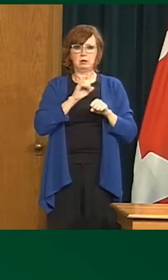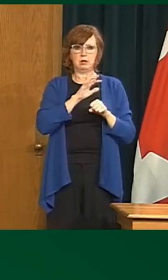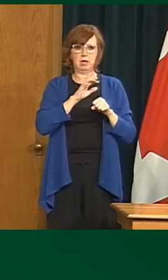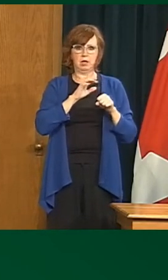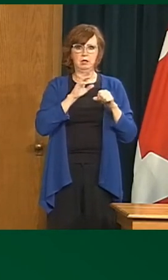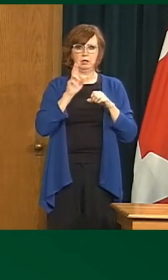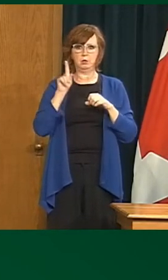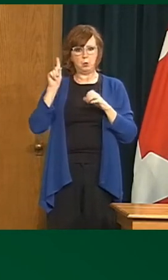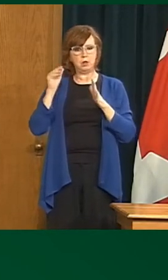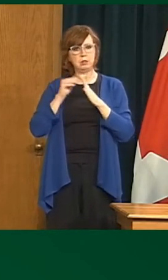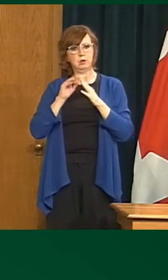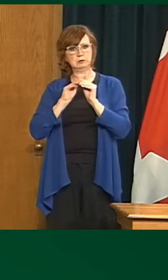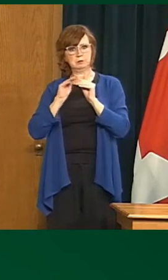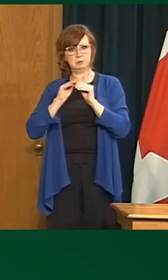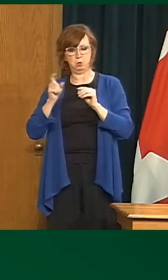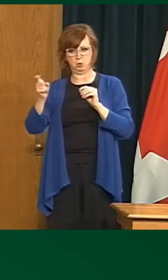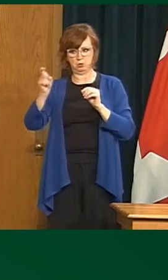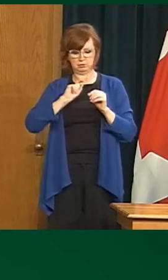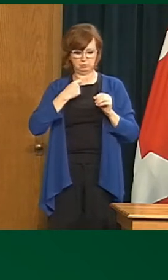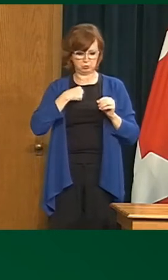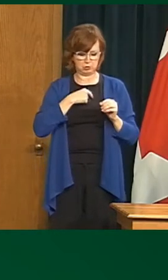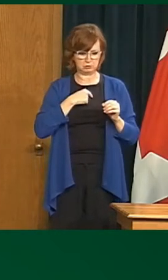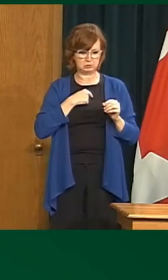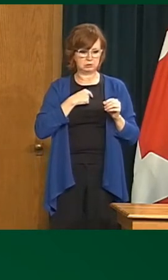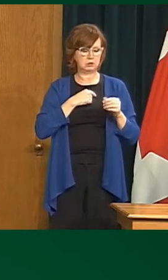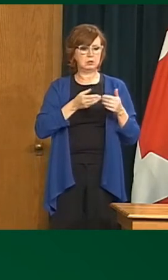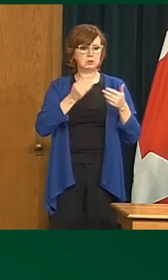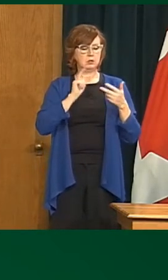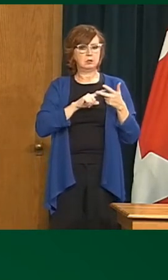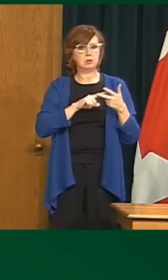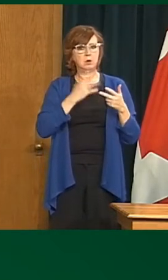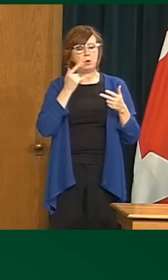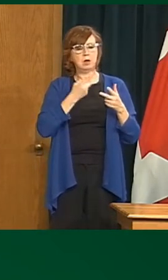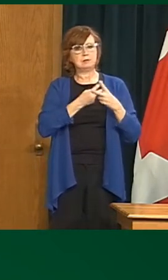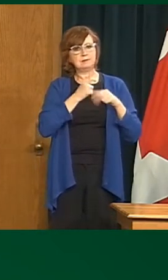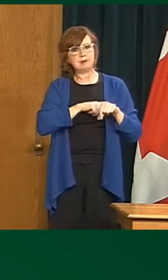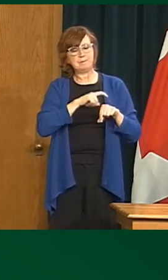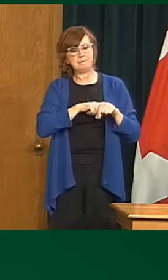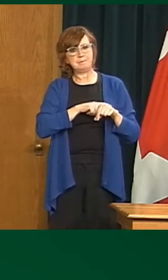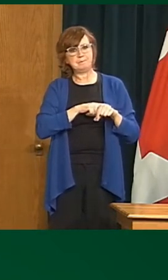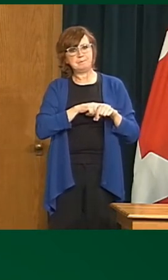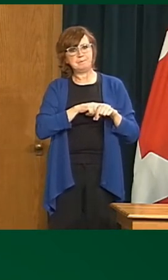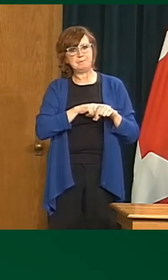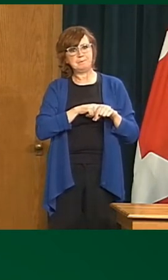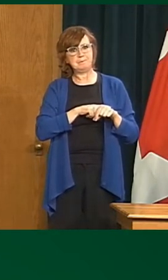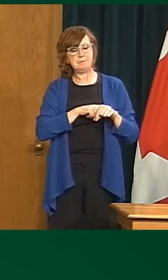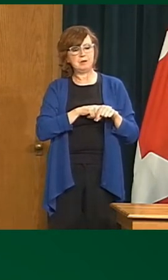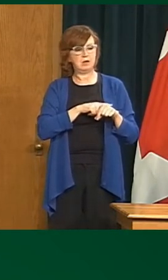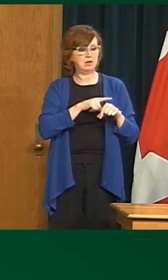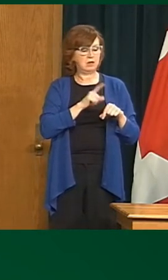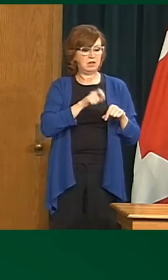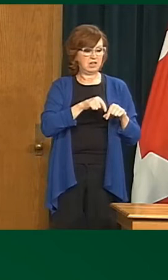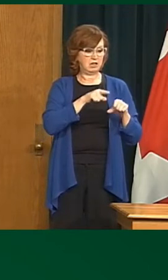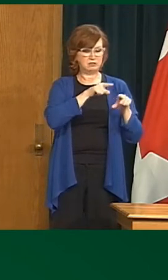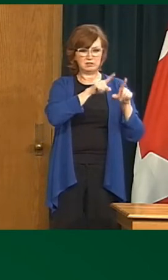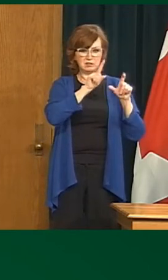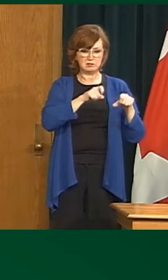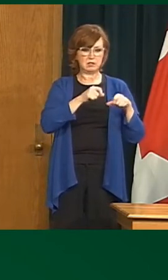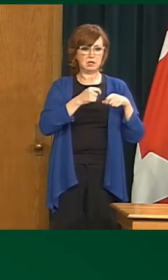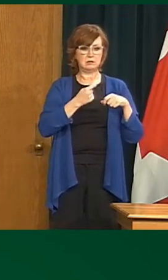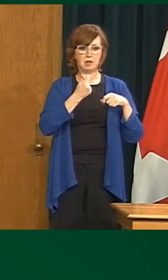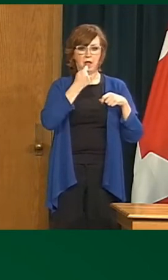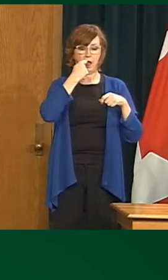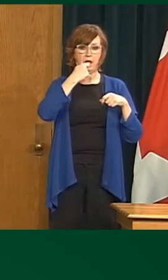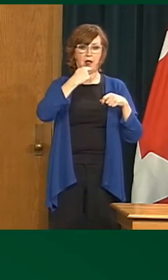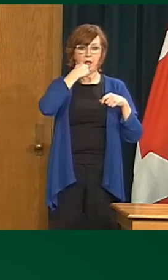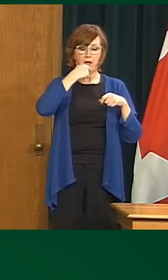should choose to test, we also have that rapid turnaround capacity in the community as well for those that may be deemed